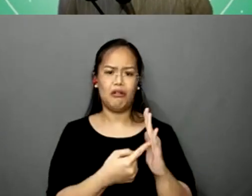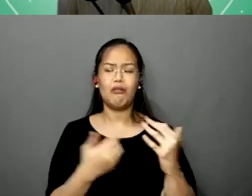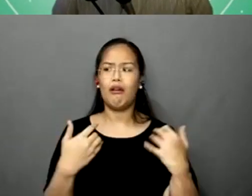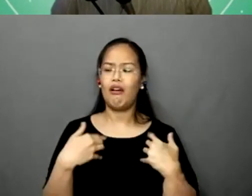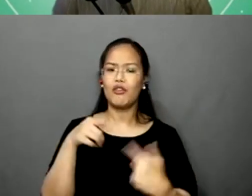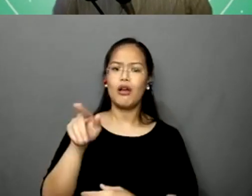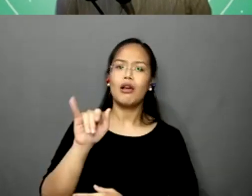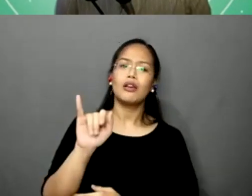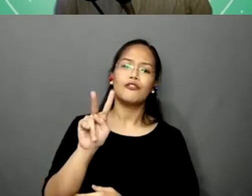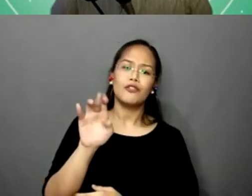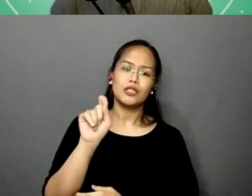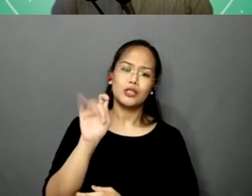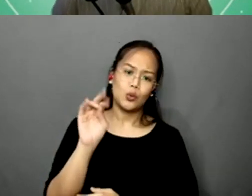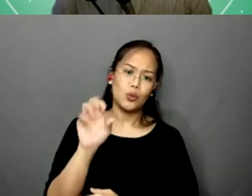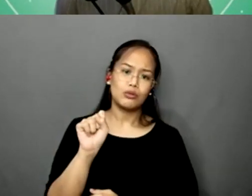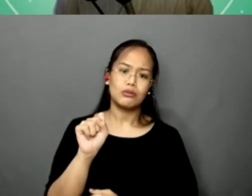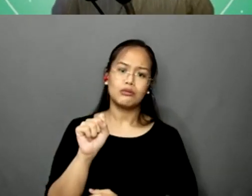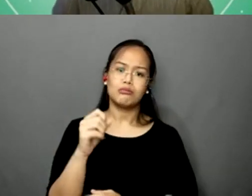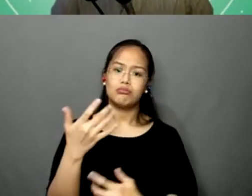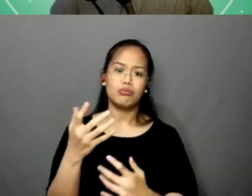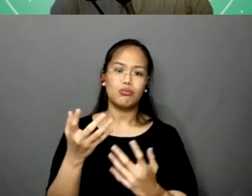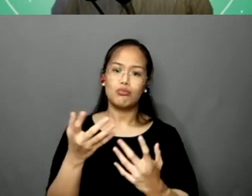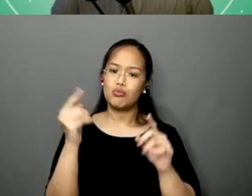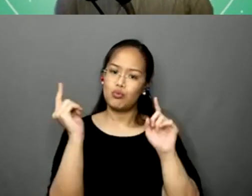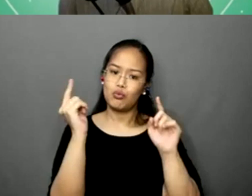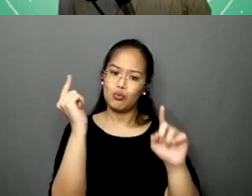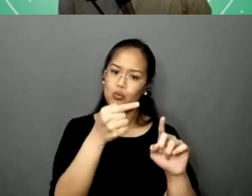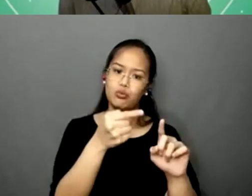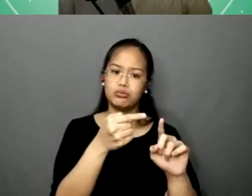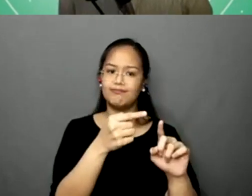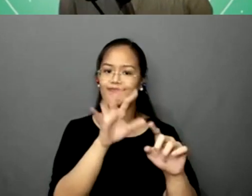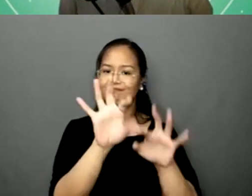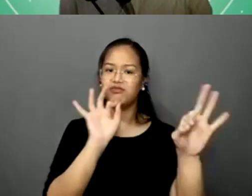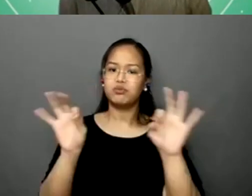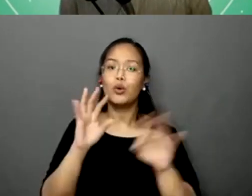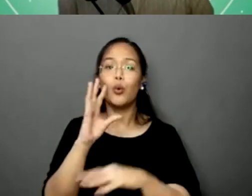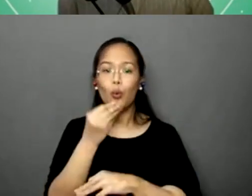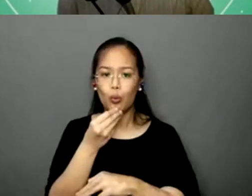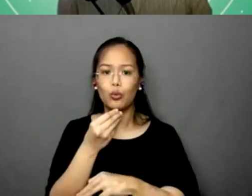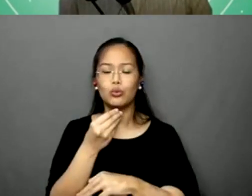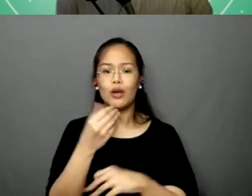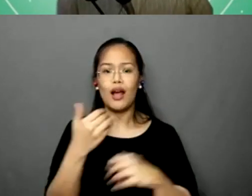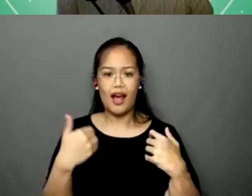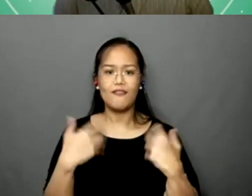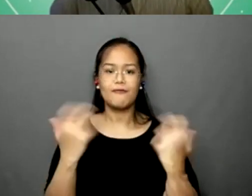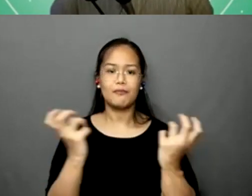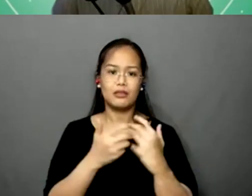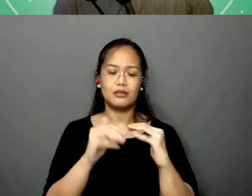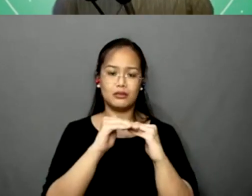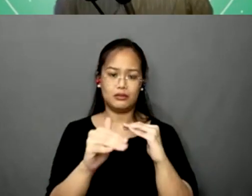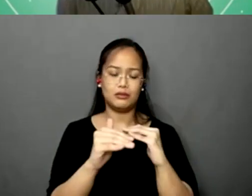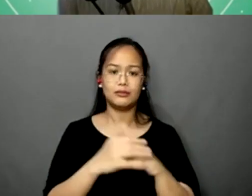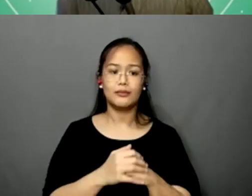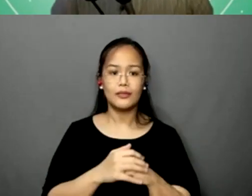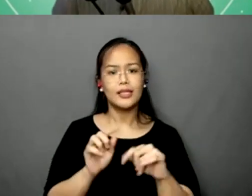investors who are looking to promote more sustainable practice. So on a business and economic standpoint, that's one of the things that can be considered.